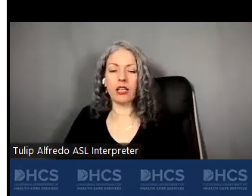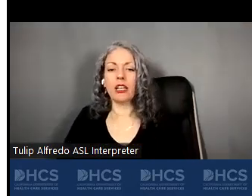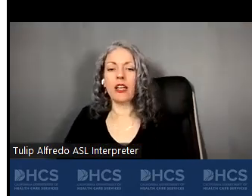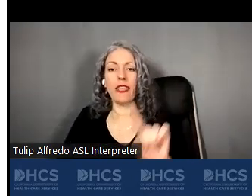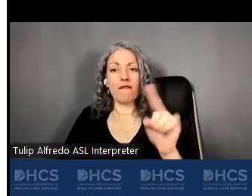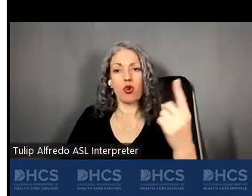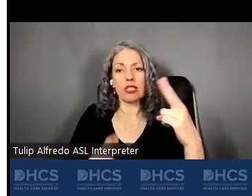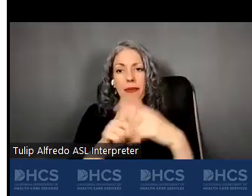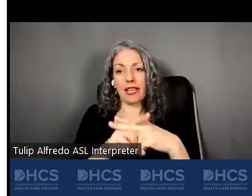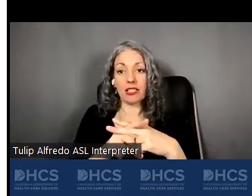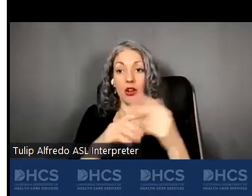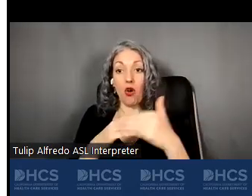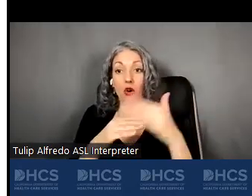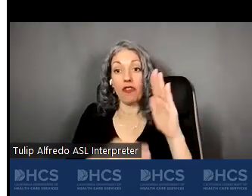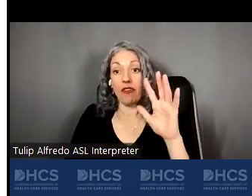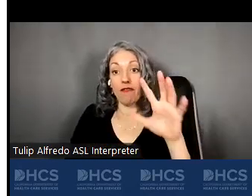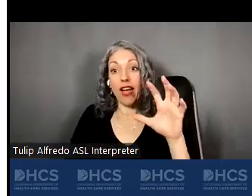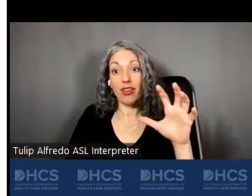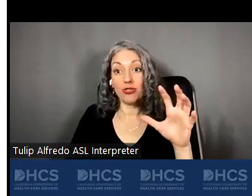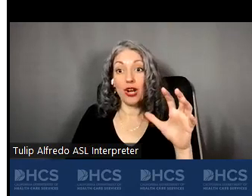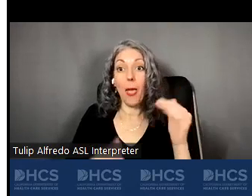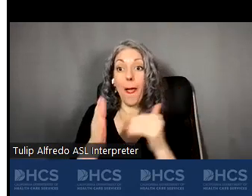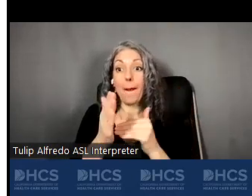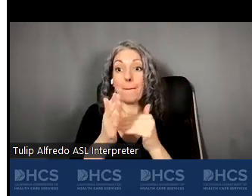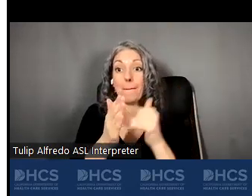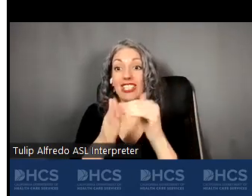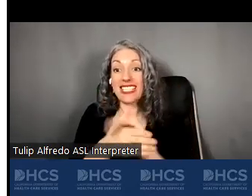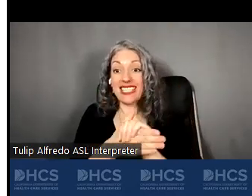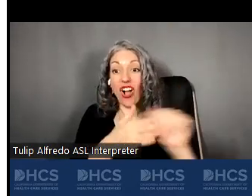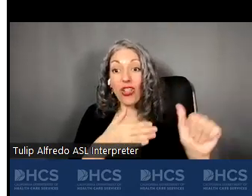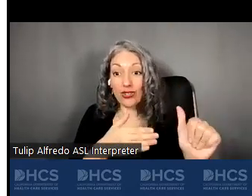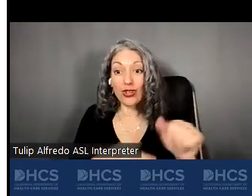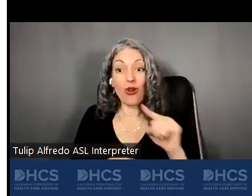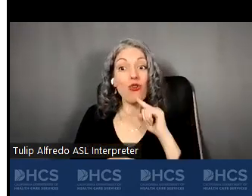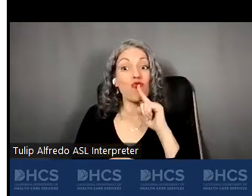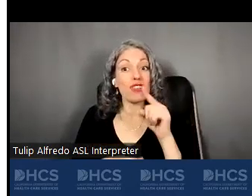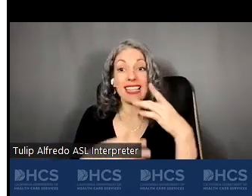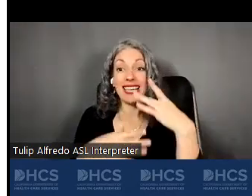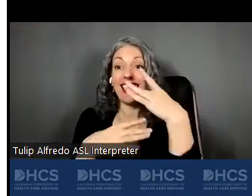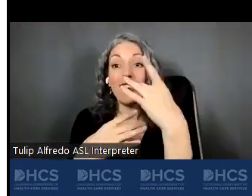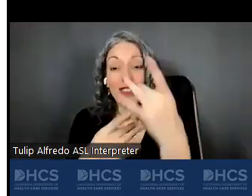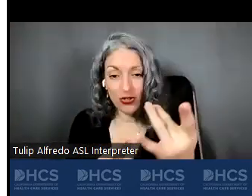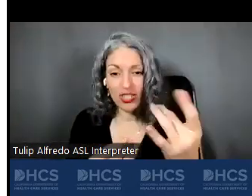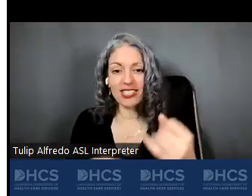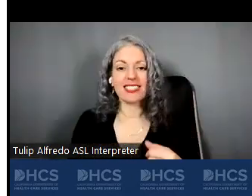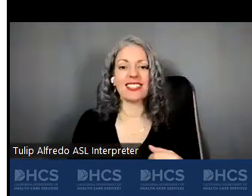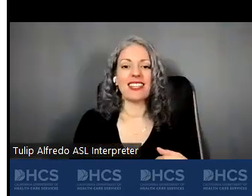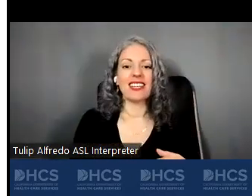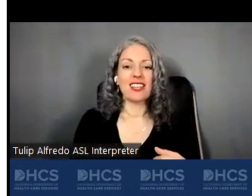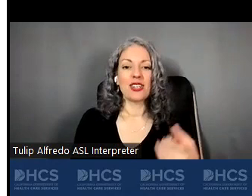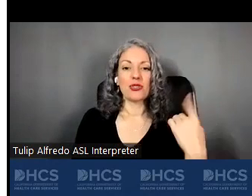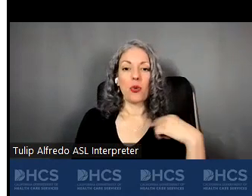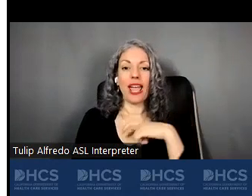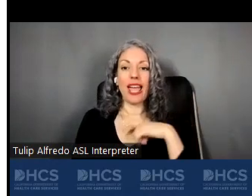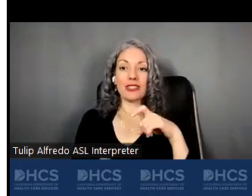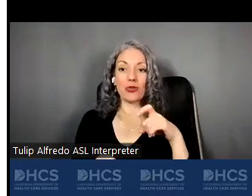request for over $500 million, so it was really a lot of interest. And so we had to make, and then we ended